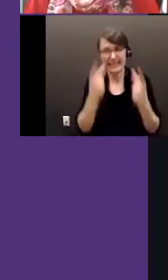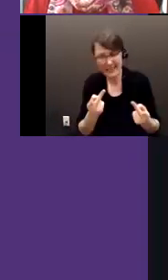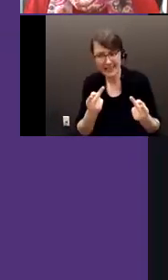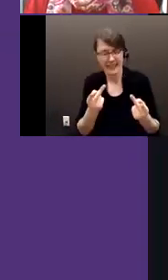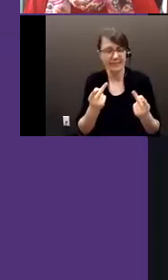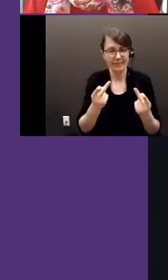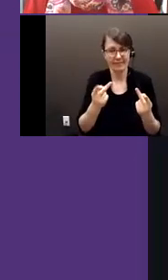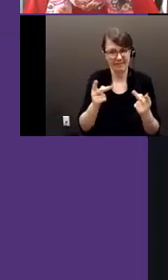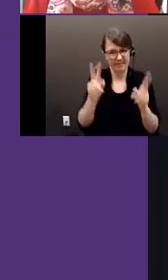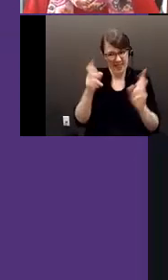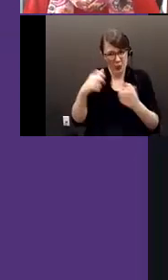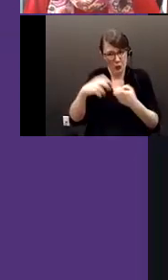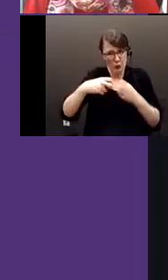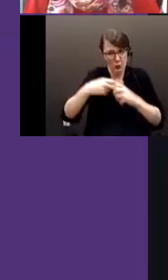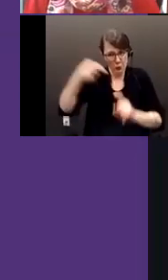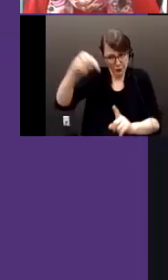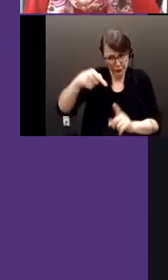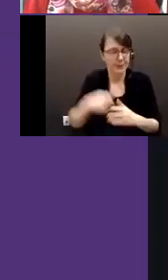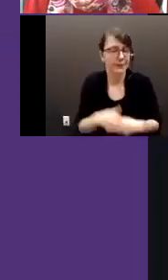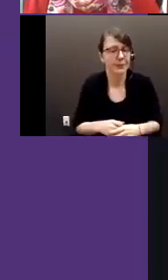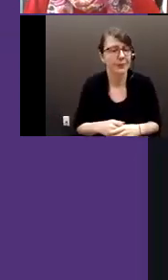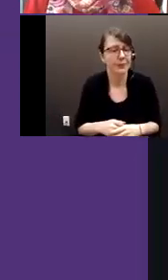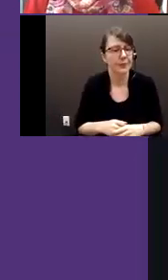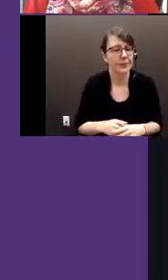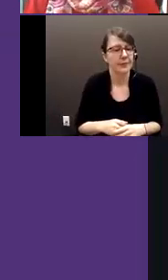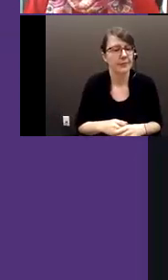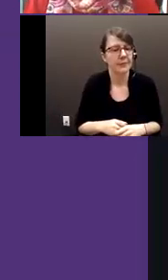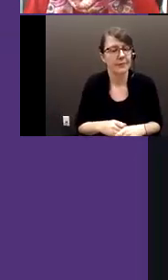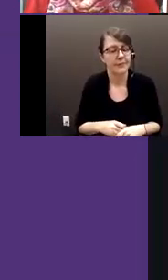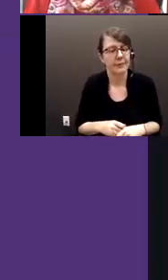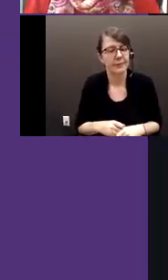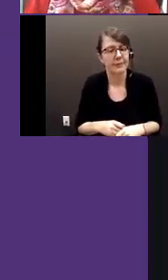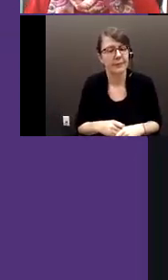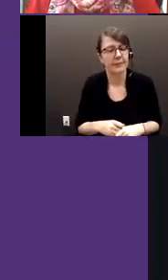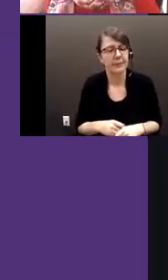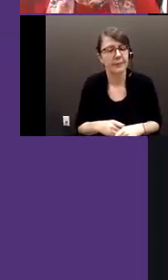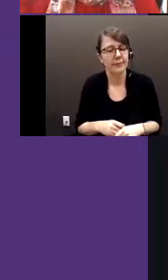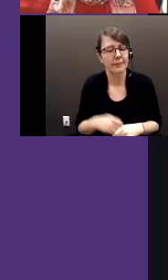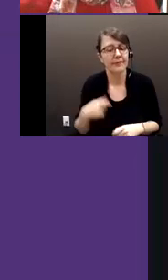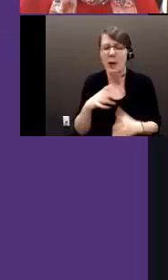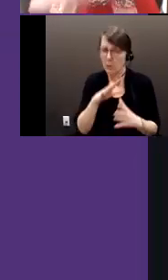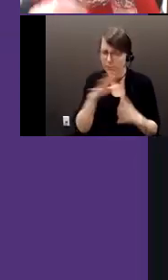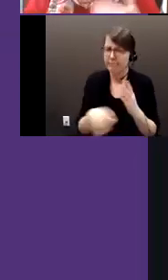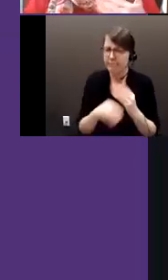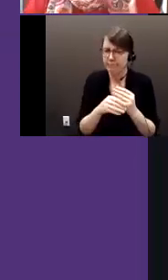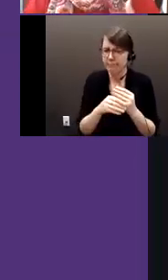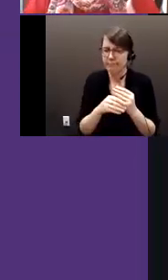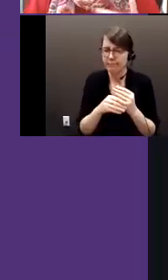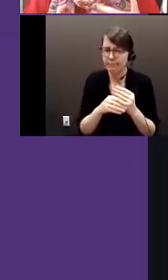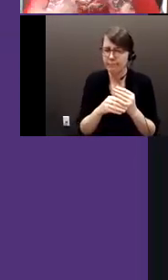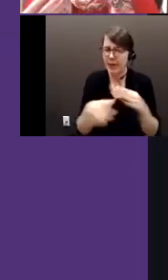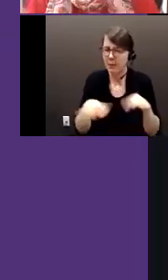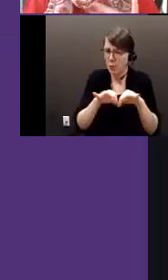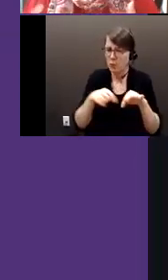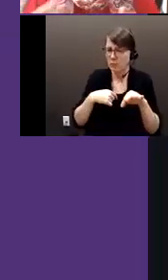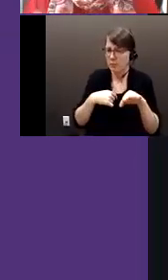issue. I do want to just mention, it's always important, I think, for me to say this, that you will notice that